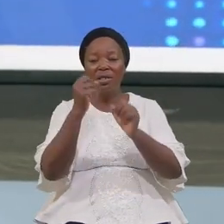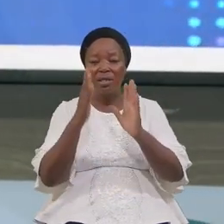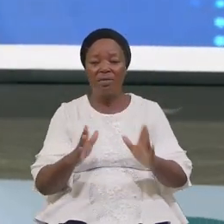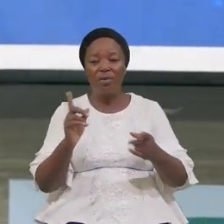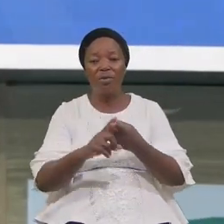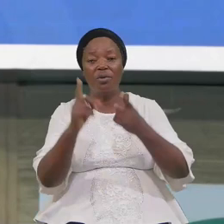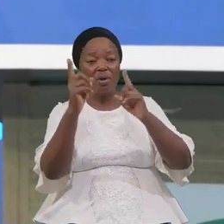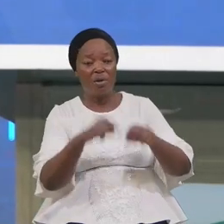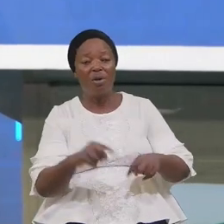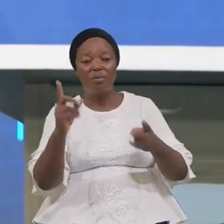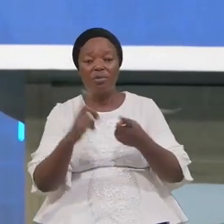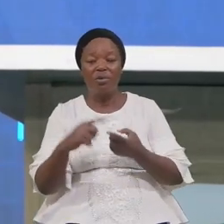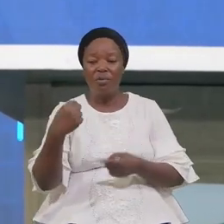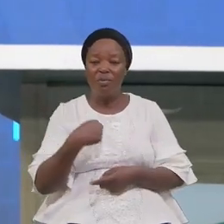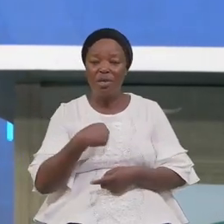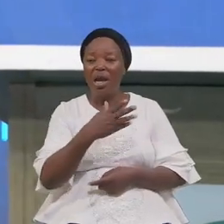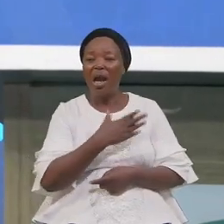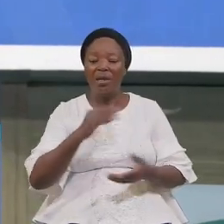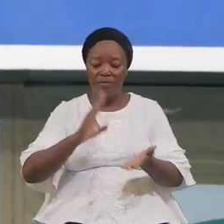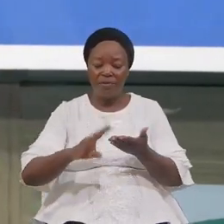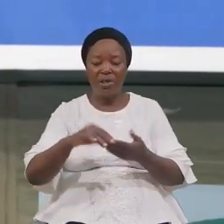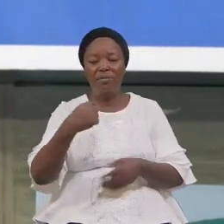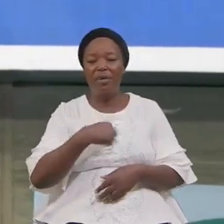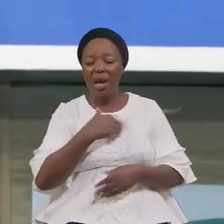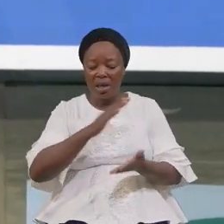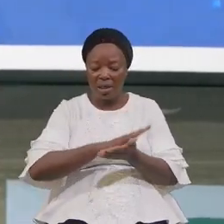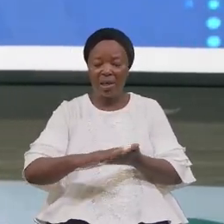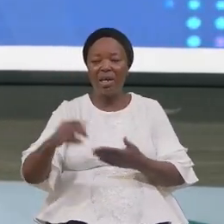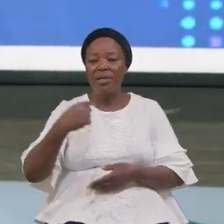come unto me and forgive me and cleanse me.